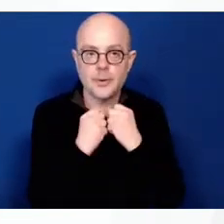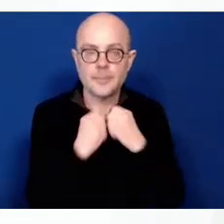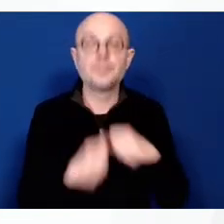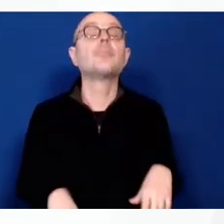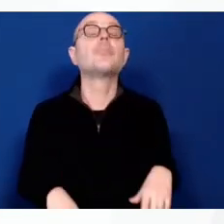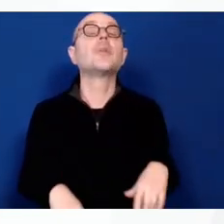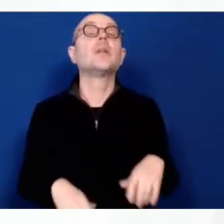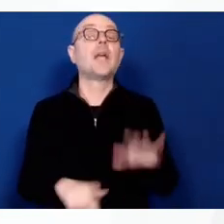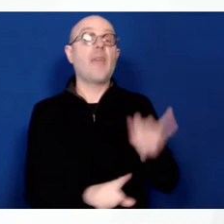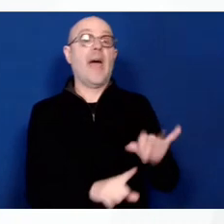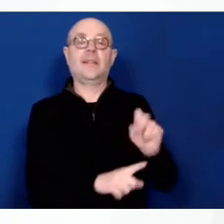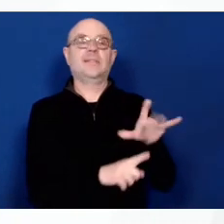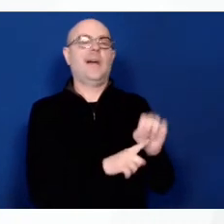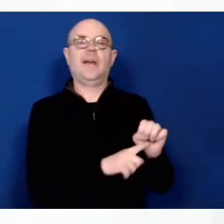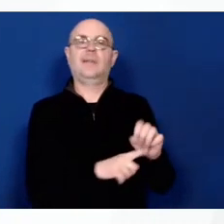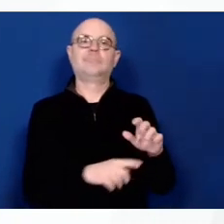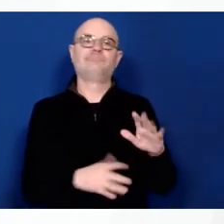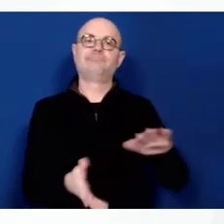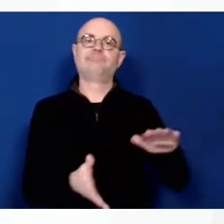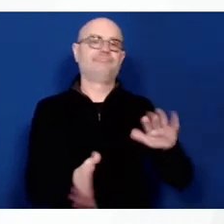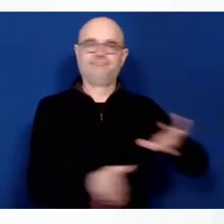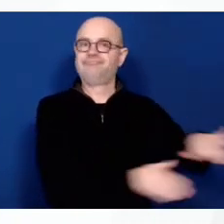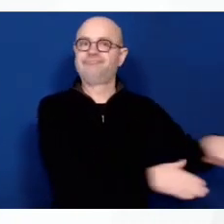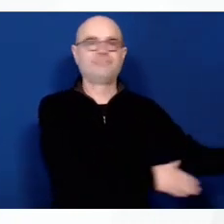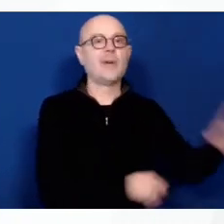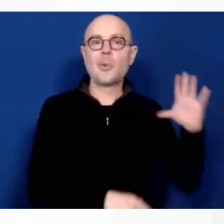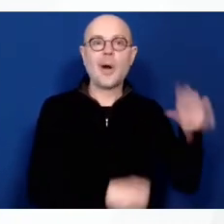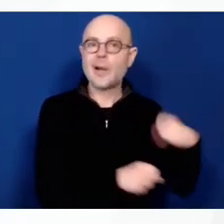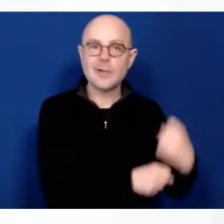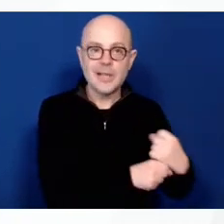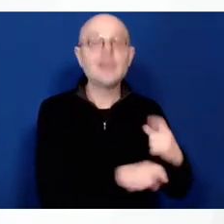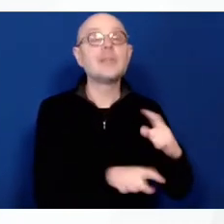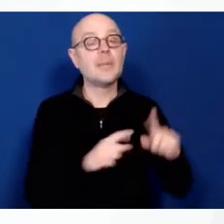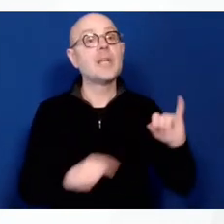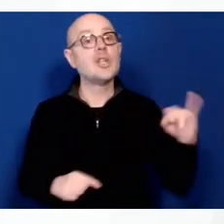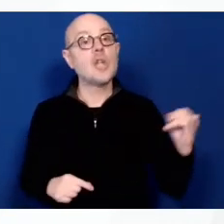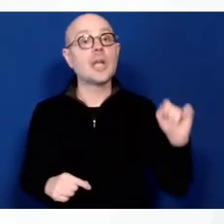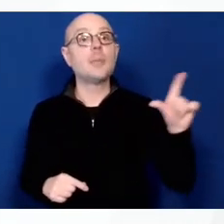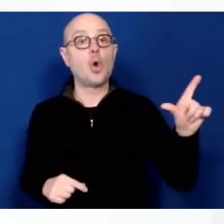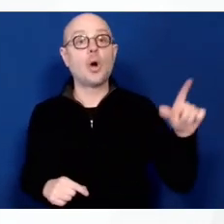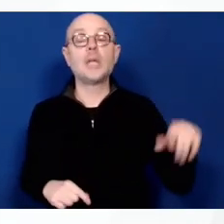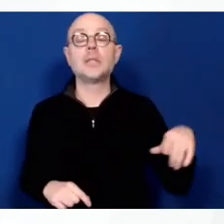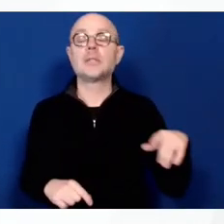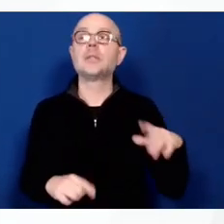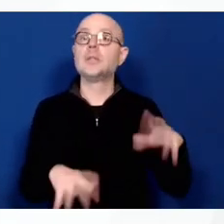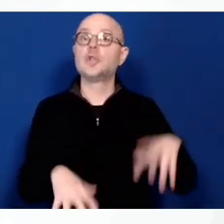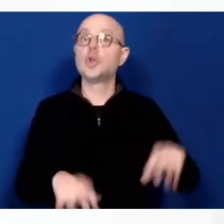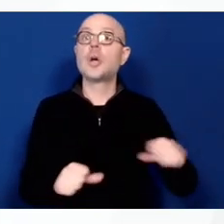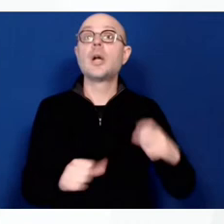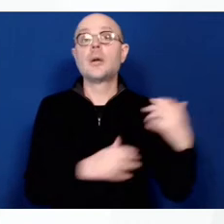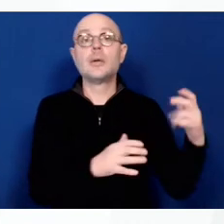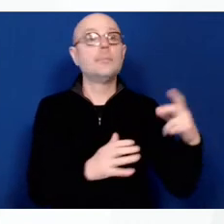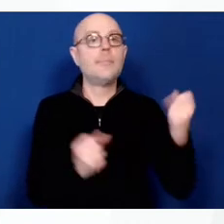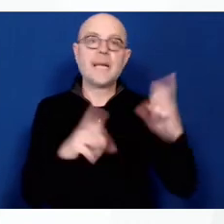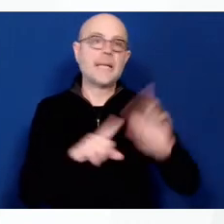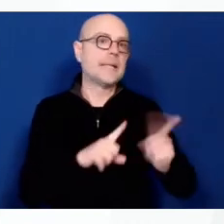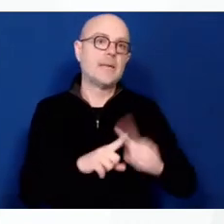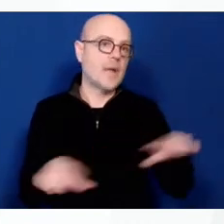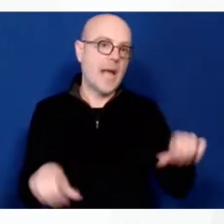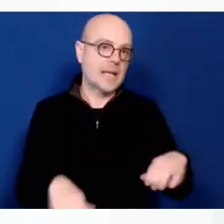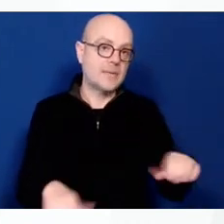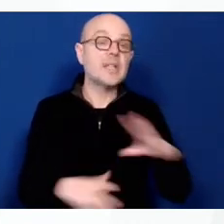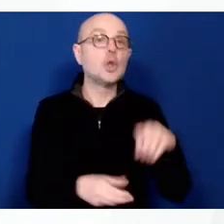style for almost a century. But through deeply researched projects like the Migration Series, which captured the mass movement of